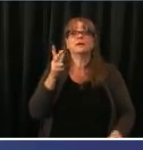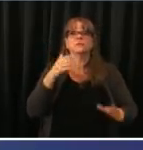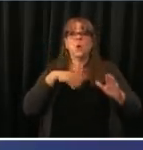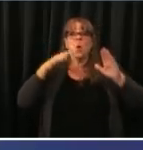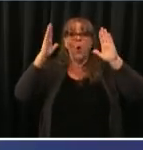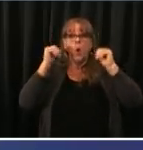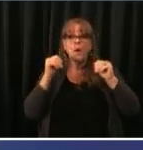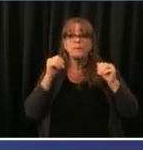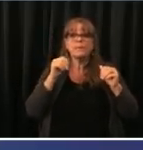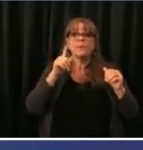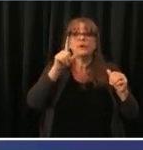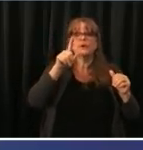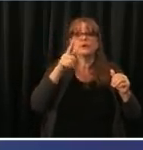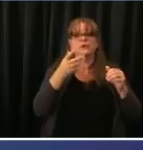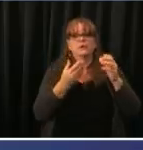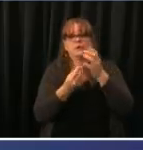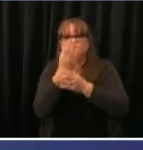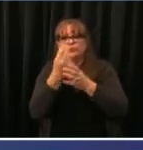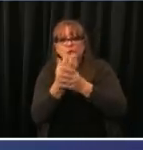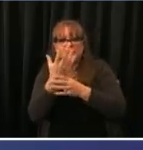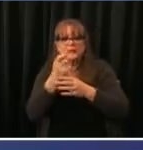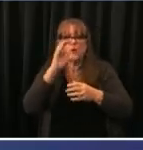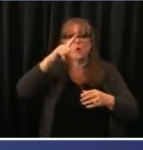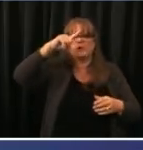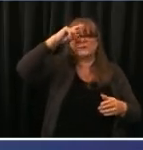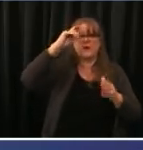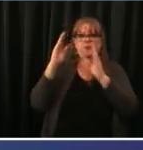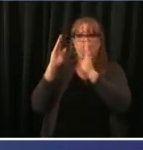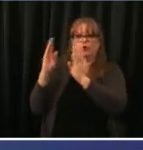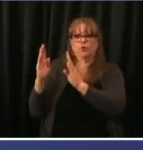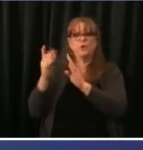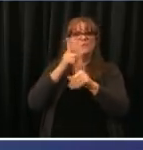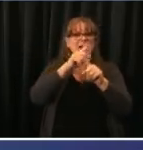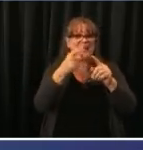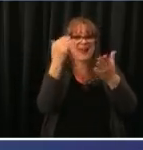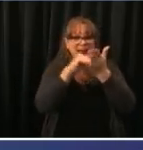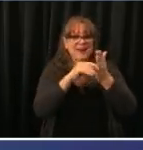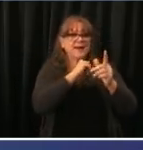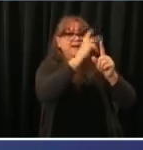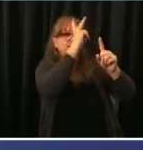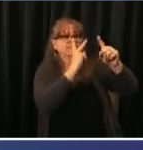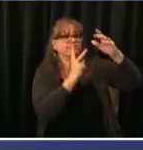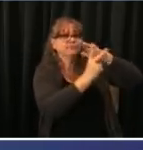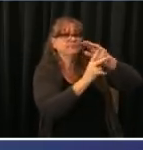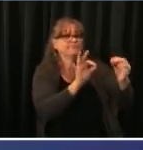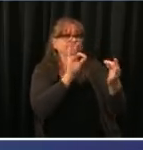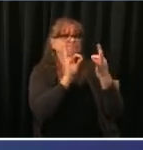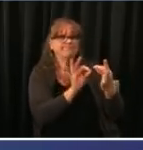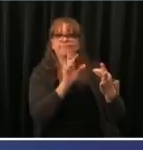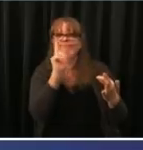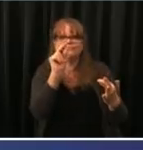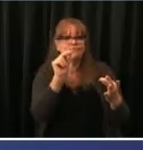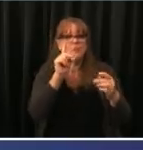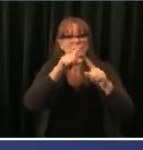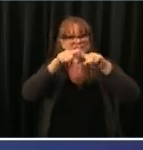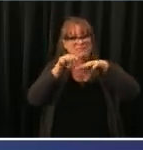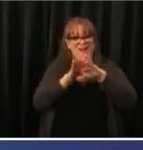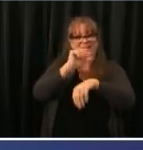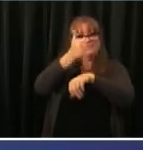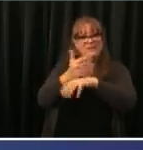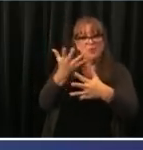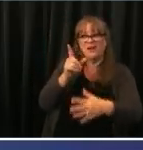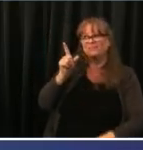really very little I can offer in that regard in timing because it simply depends on quantity. As soon as we are able to, of course, we want to get